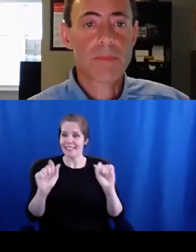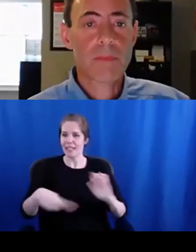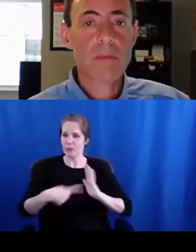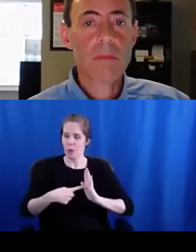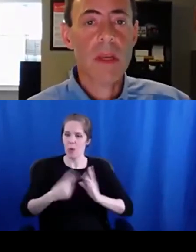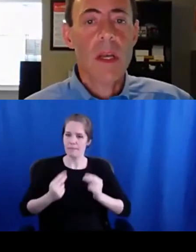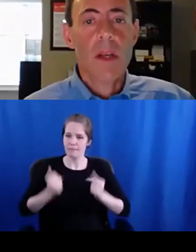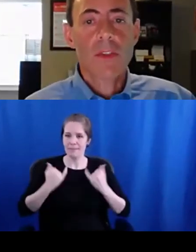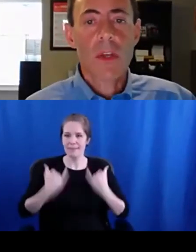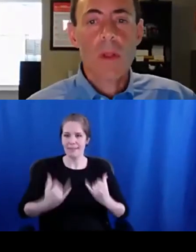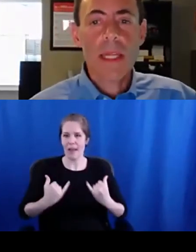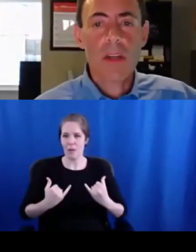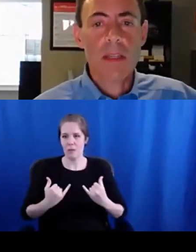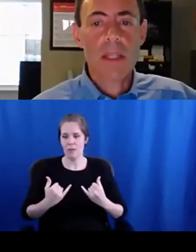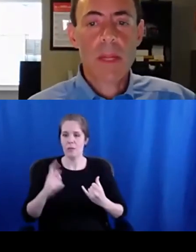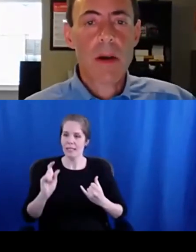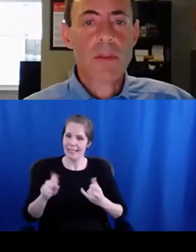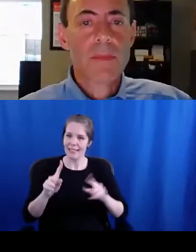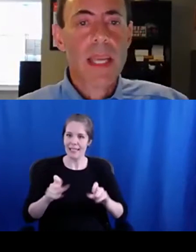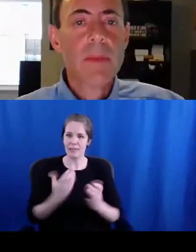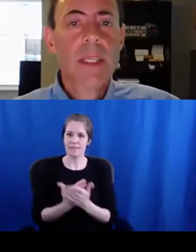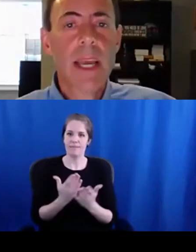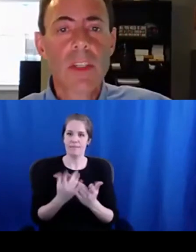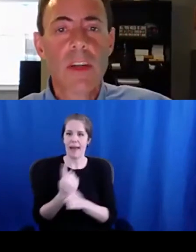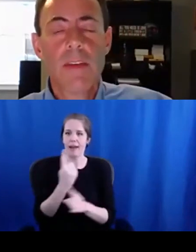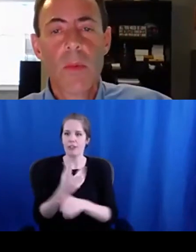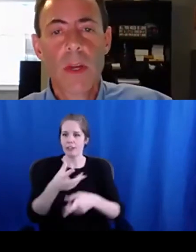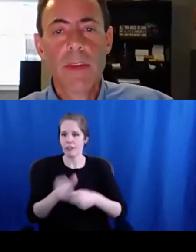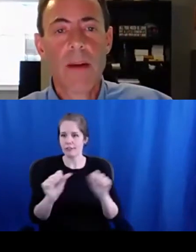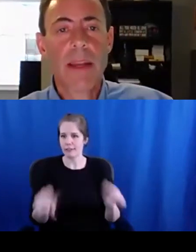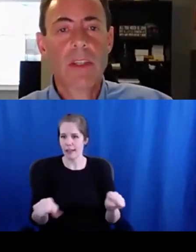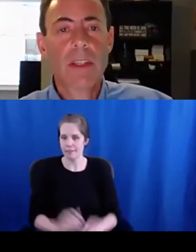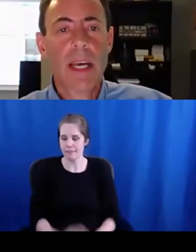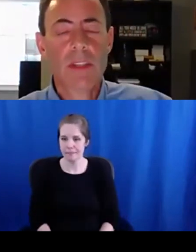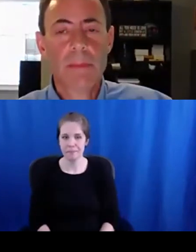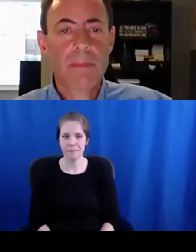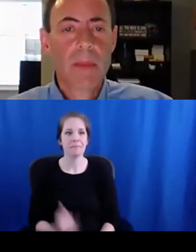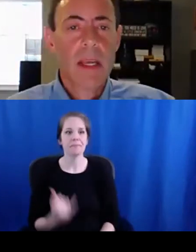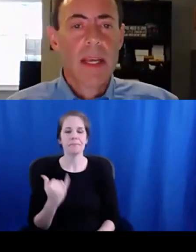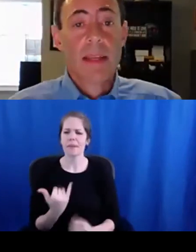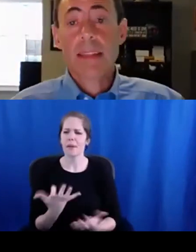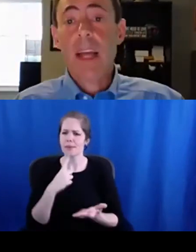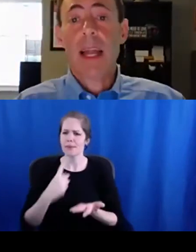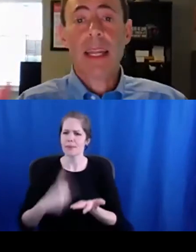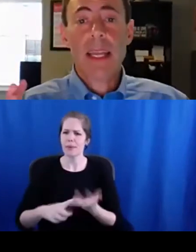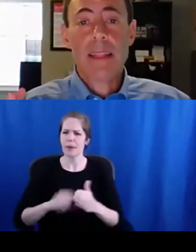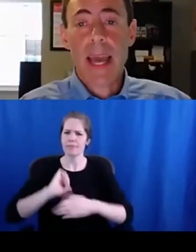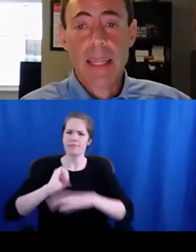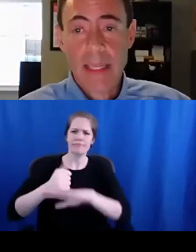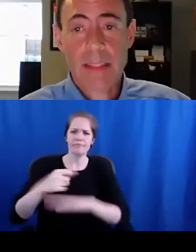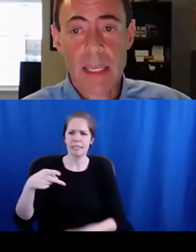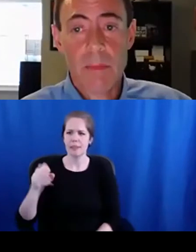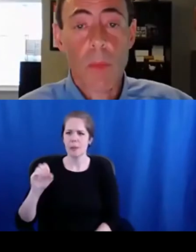for. So let's talk a little bit about implementation of point of care antigen testing. It's not